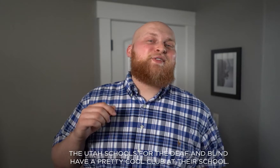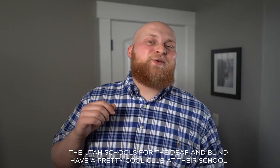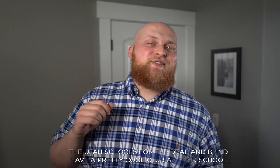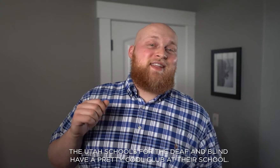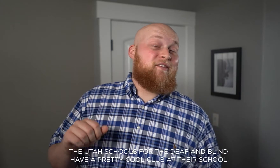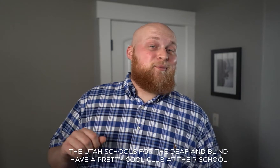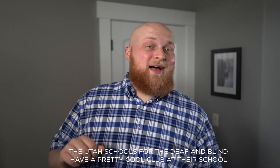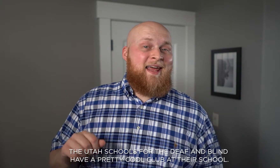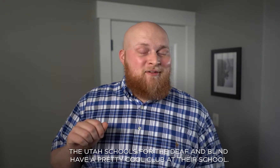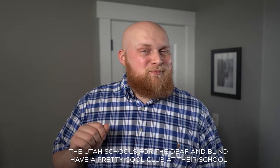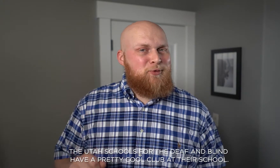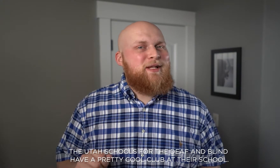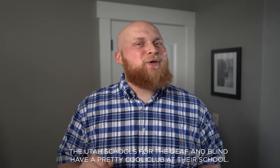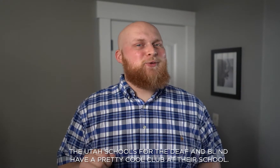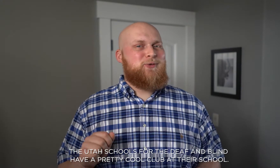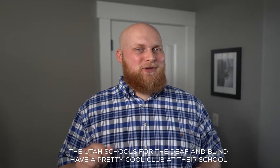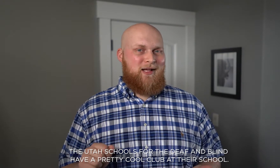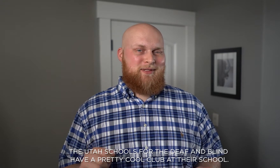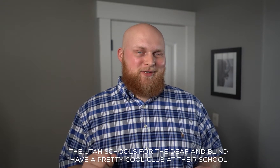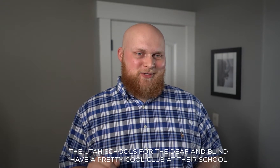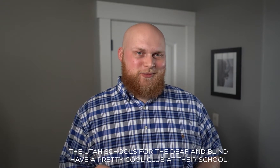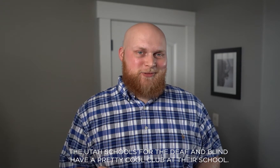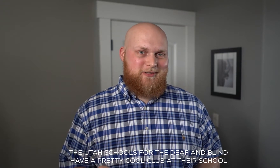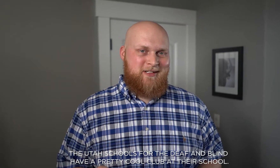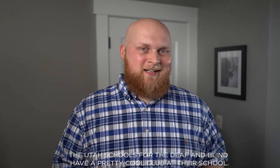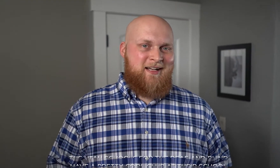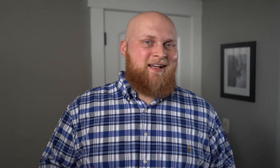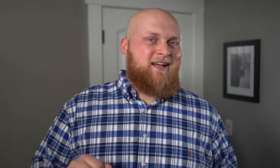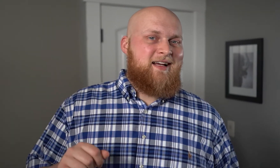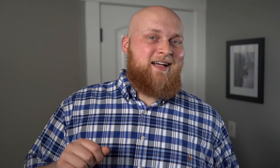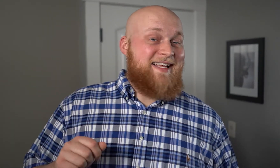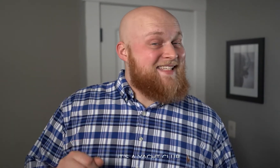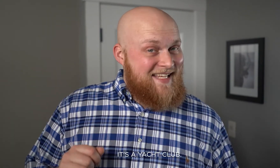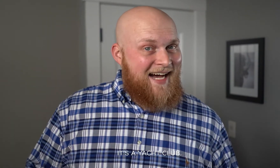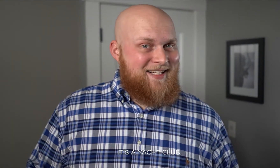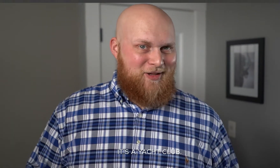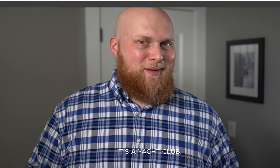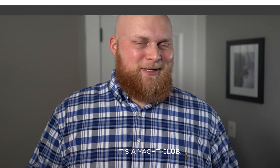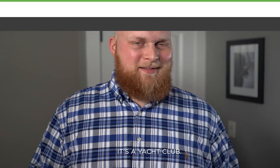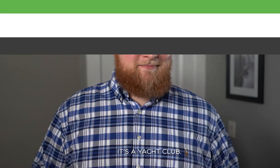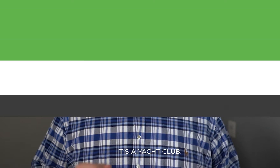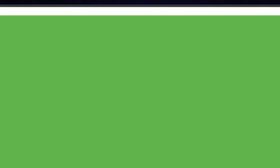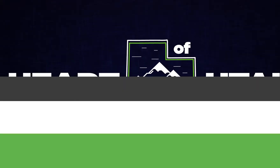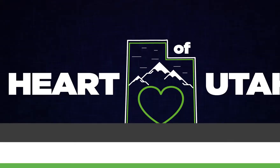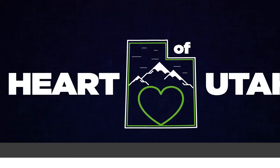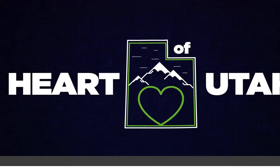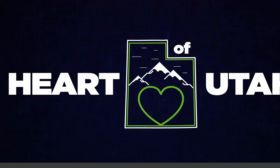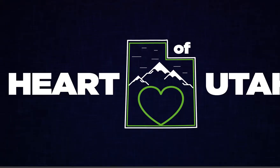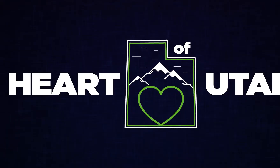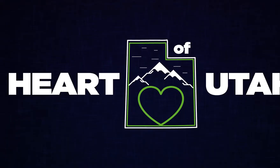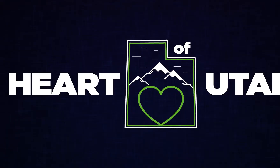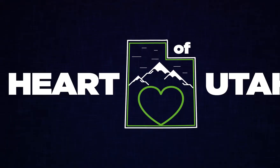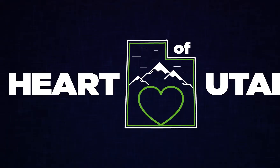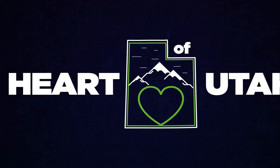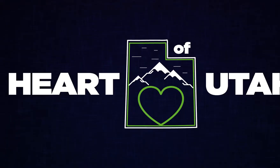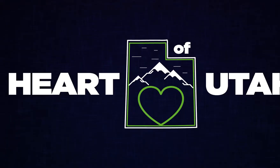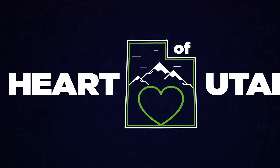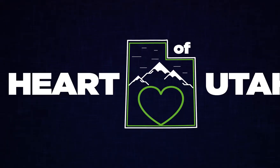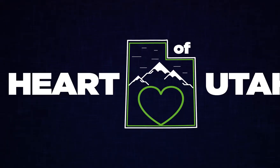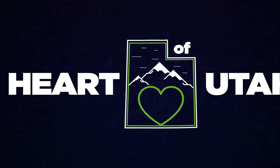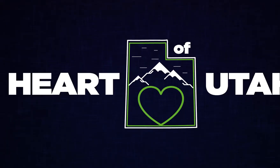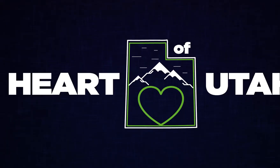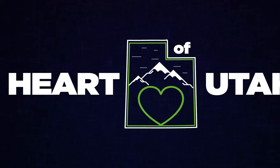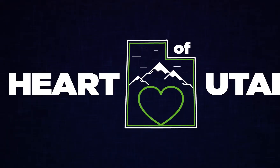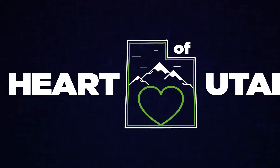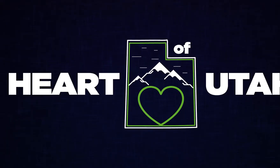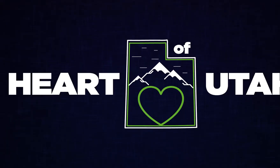The Utah Schools for the Deaf and Blind have a pretty cool club at their school. It's a yacht club. Stop! First